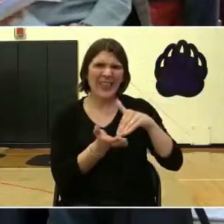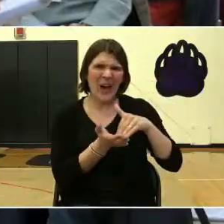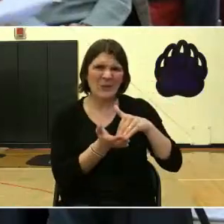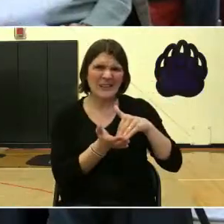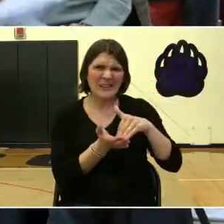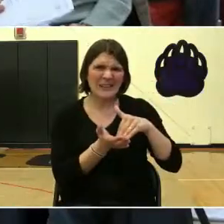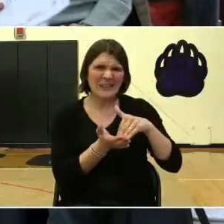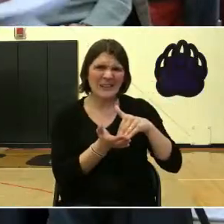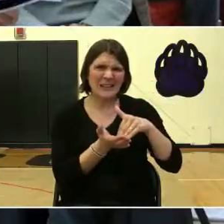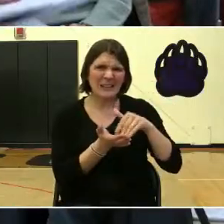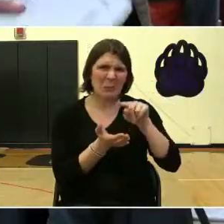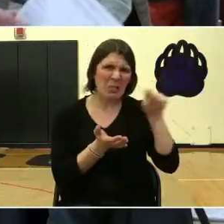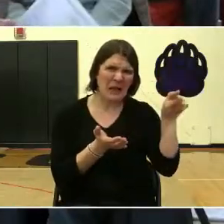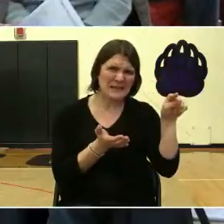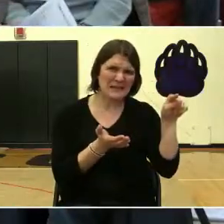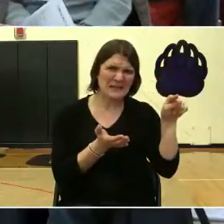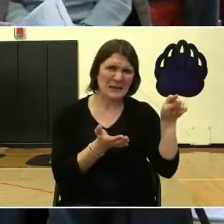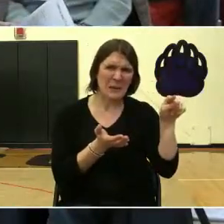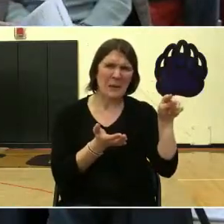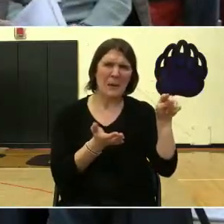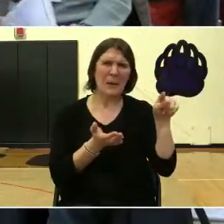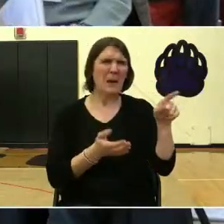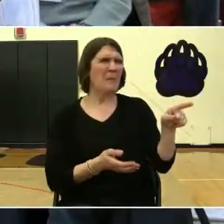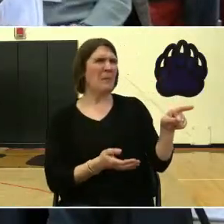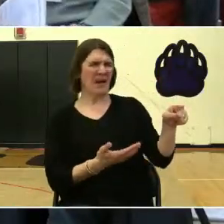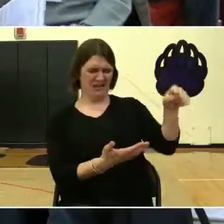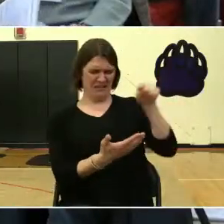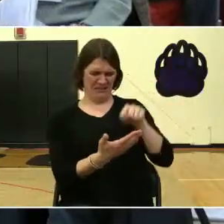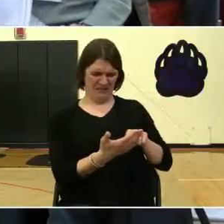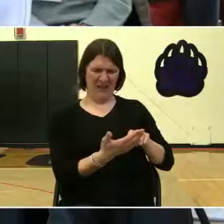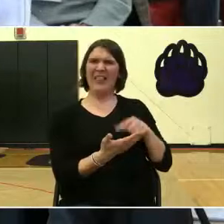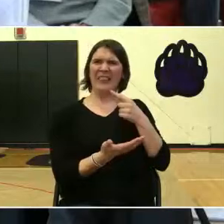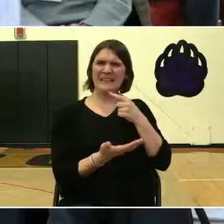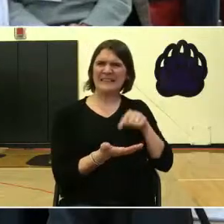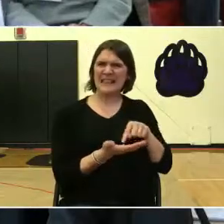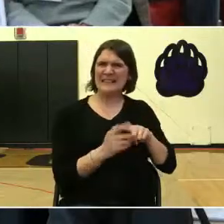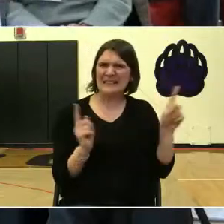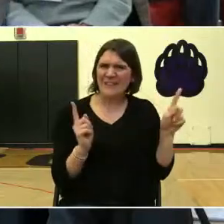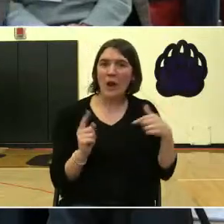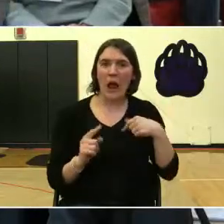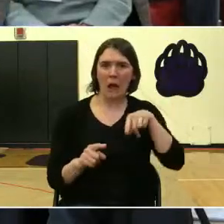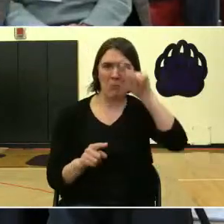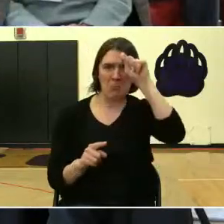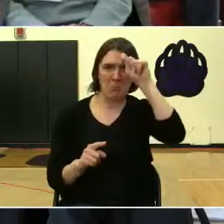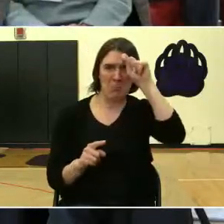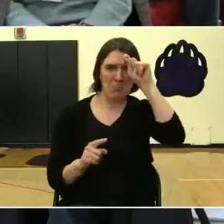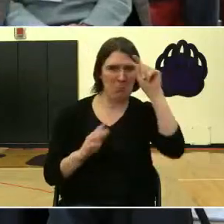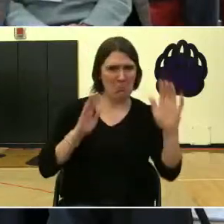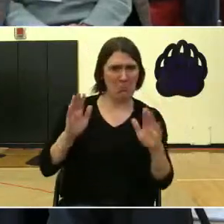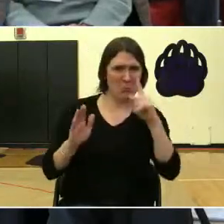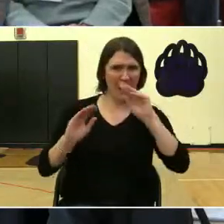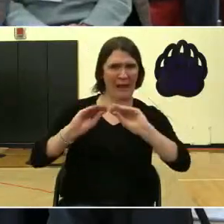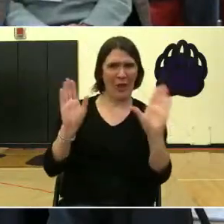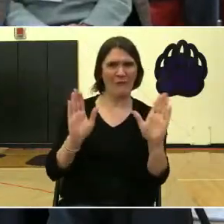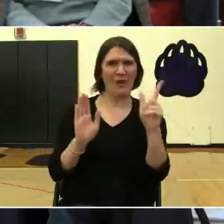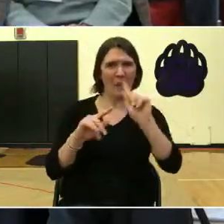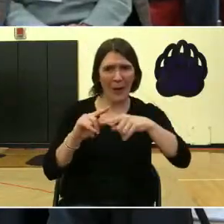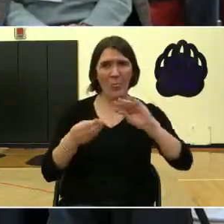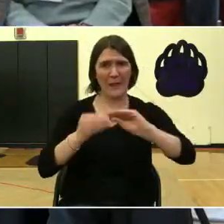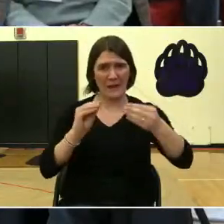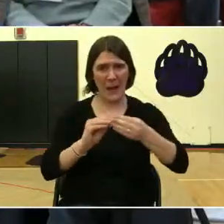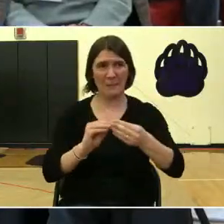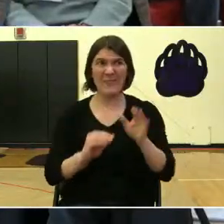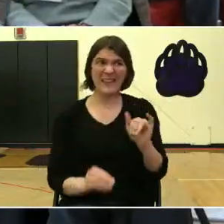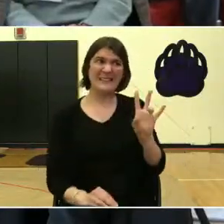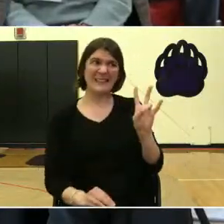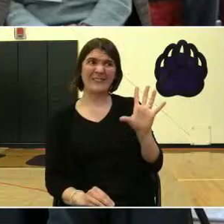th000 and plus before this amendment so I'm just asking about that roughly